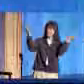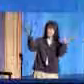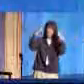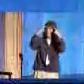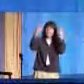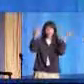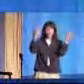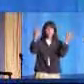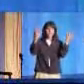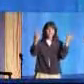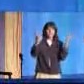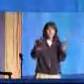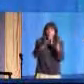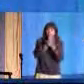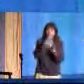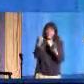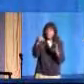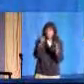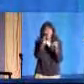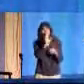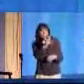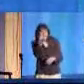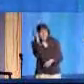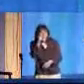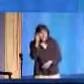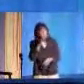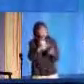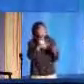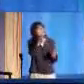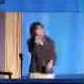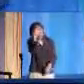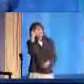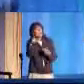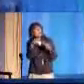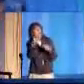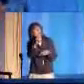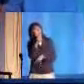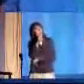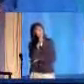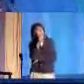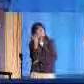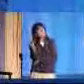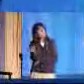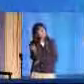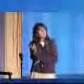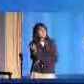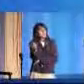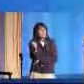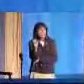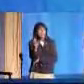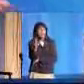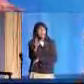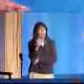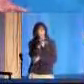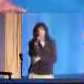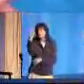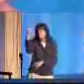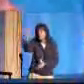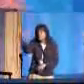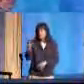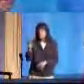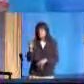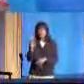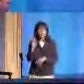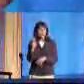it, asking them for their opinion. What do you think about this lunch? Asking them for their dreams. Asking them for